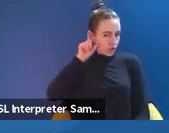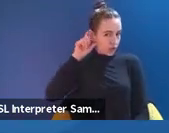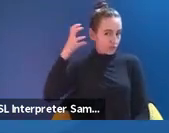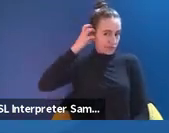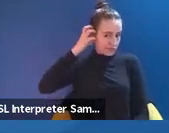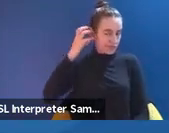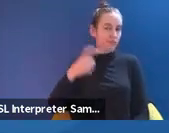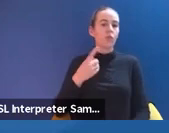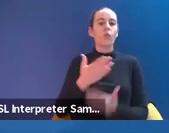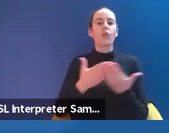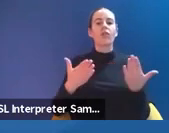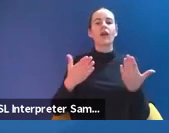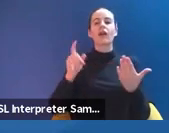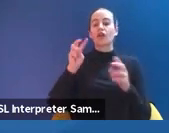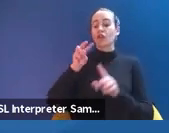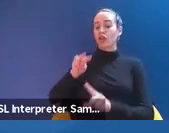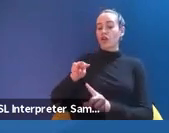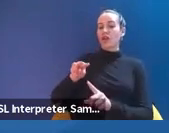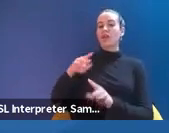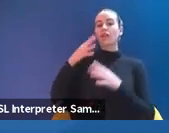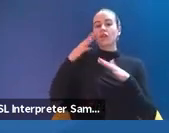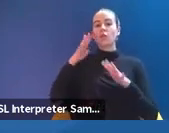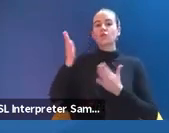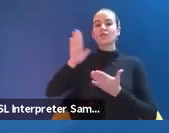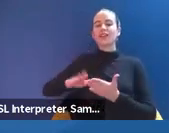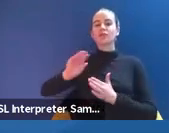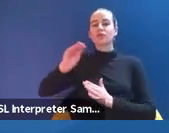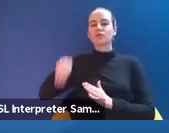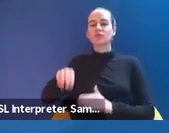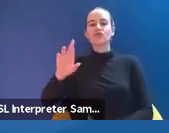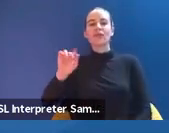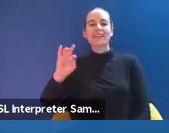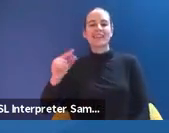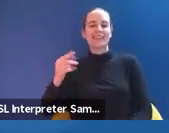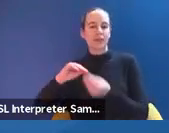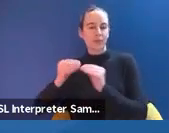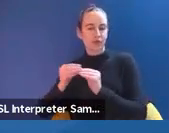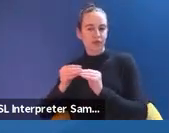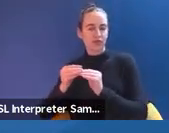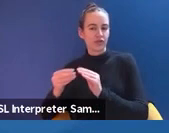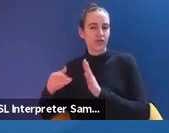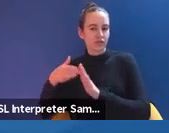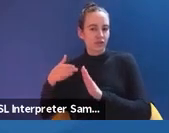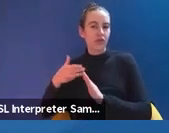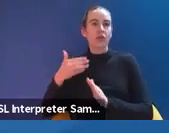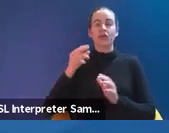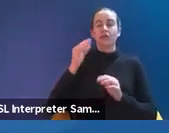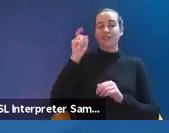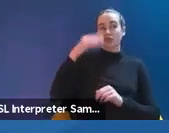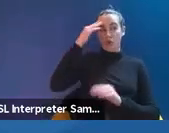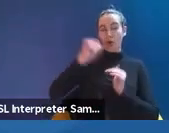noise reduction rating, the level of sound exposure that you're going to be in, the duration of exposure. Not everyone